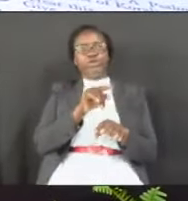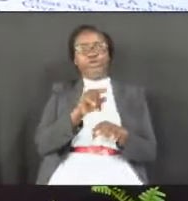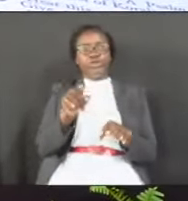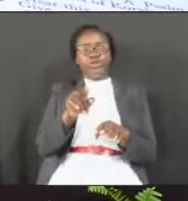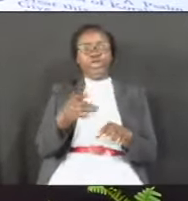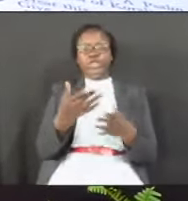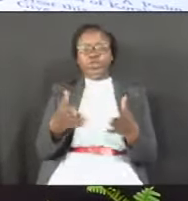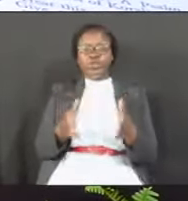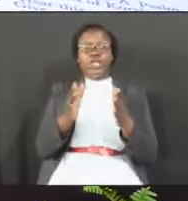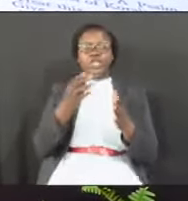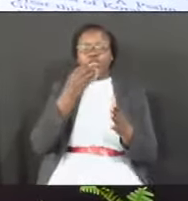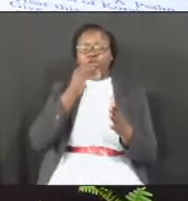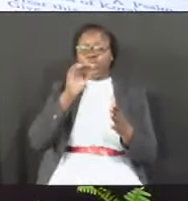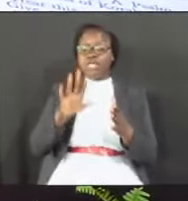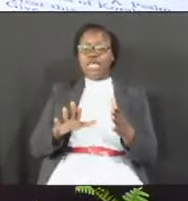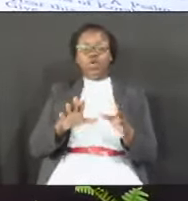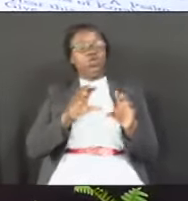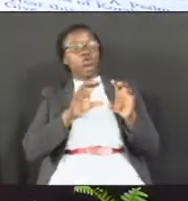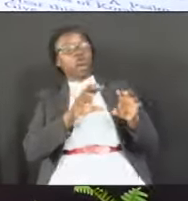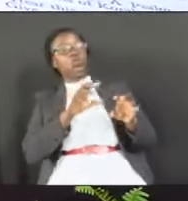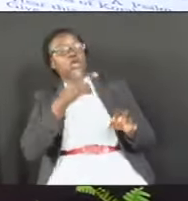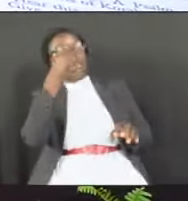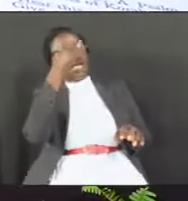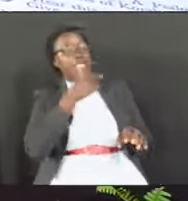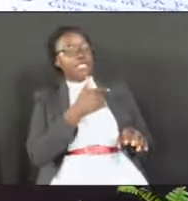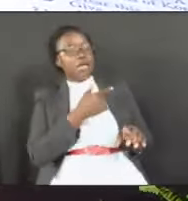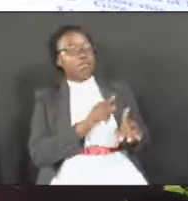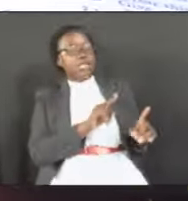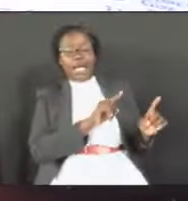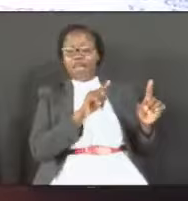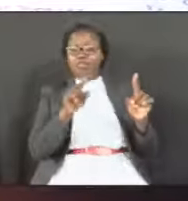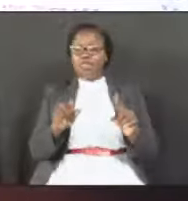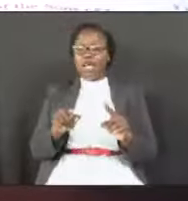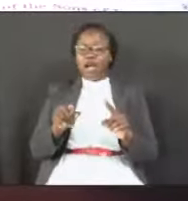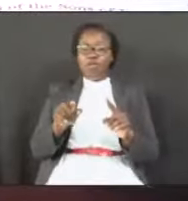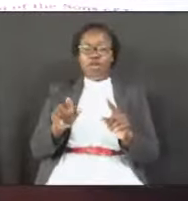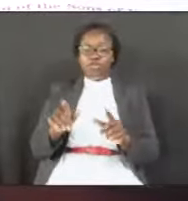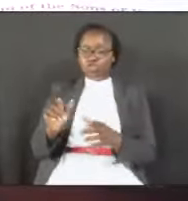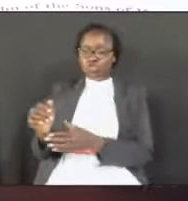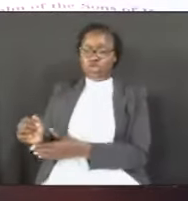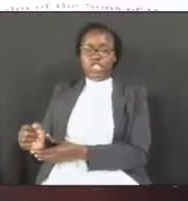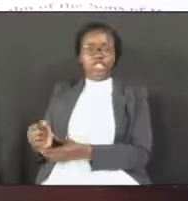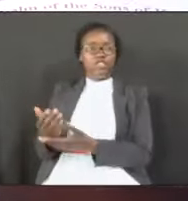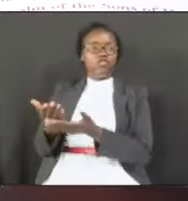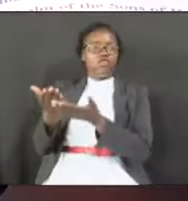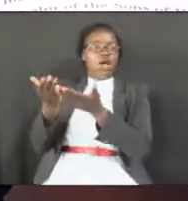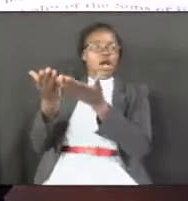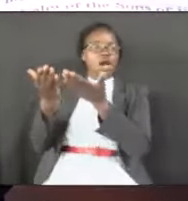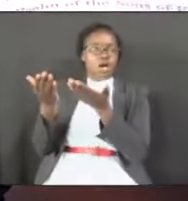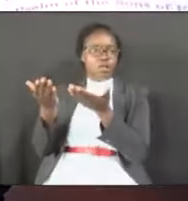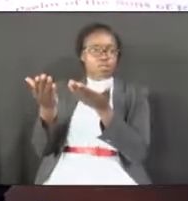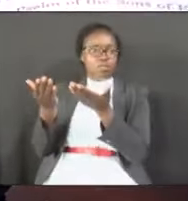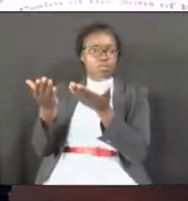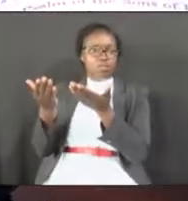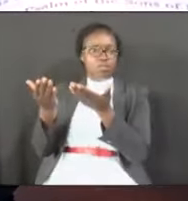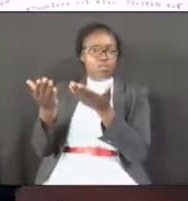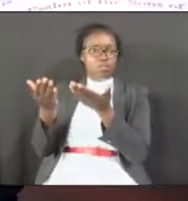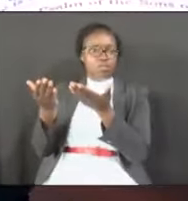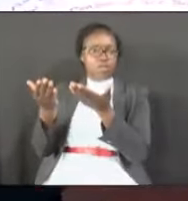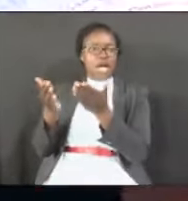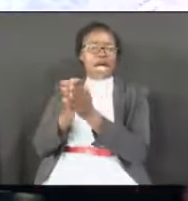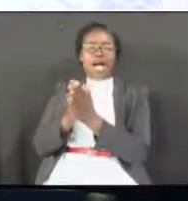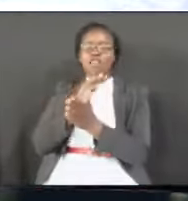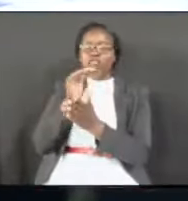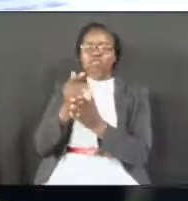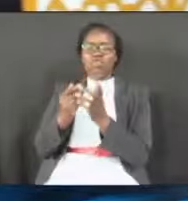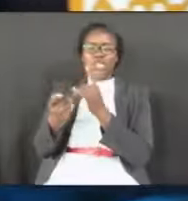your son was mocking Isaac, but I have come to lift you up. I have not come